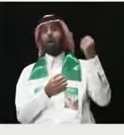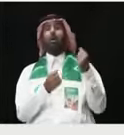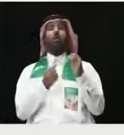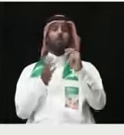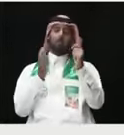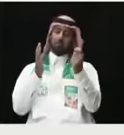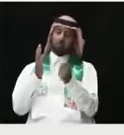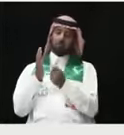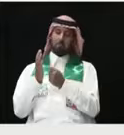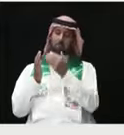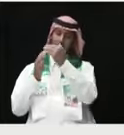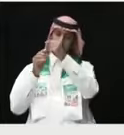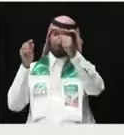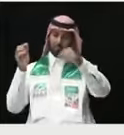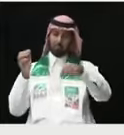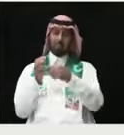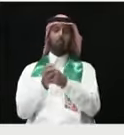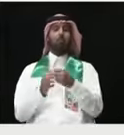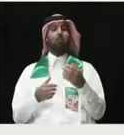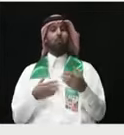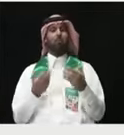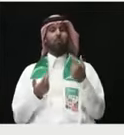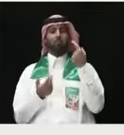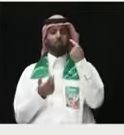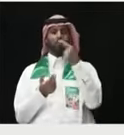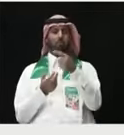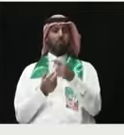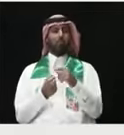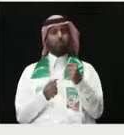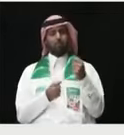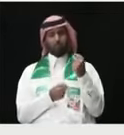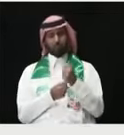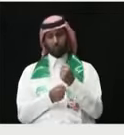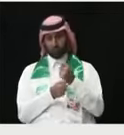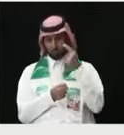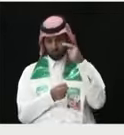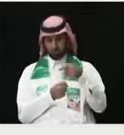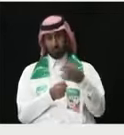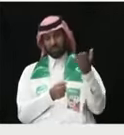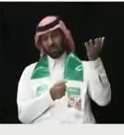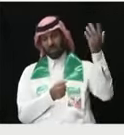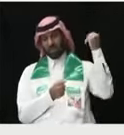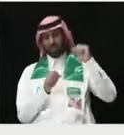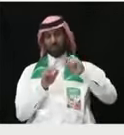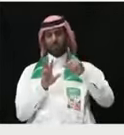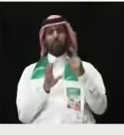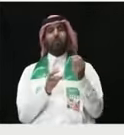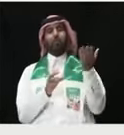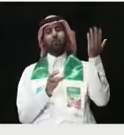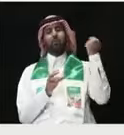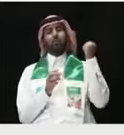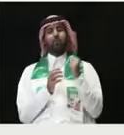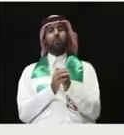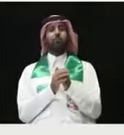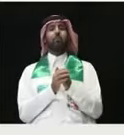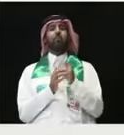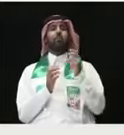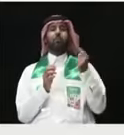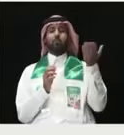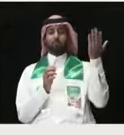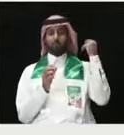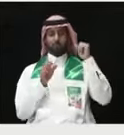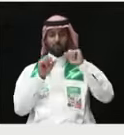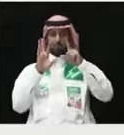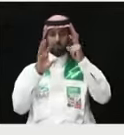a note on important events. We did. We did last week. Last week we